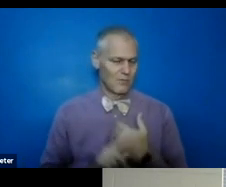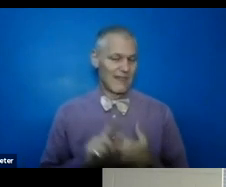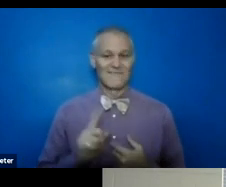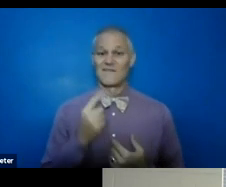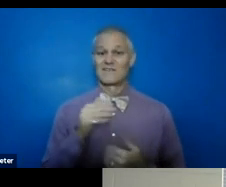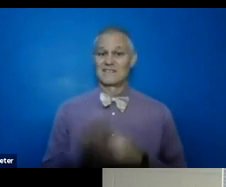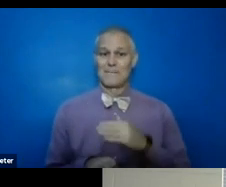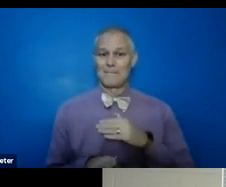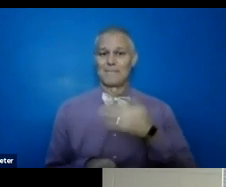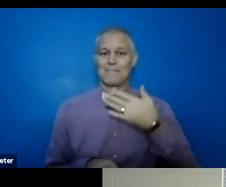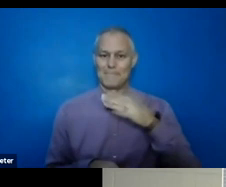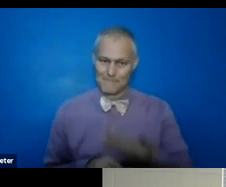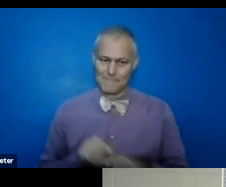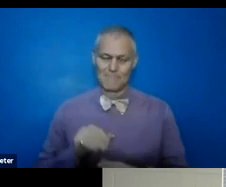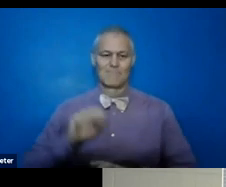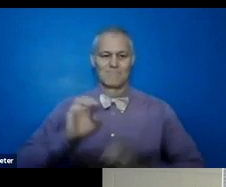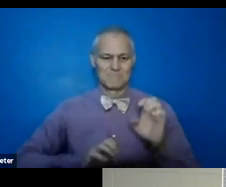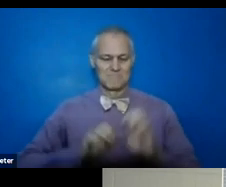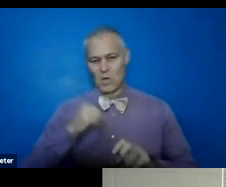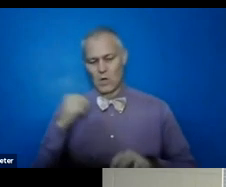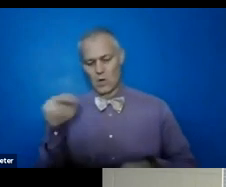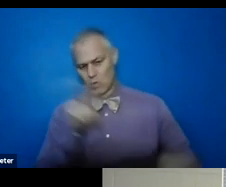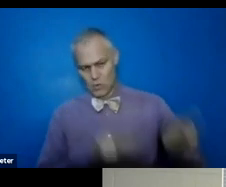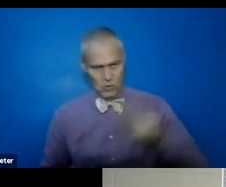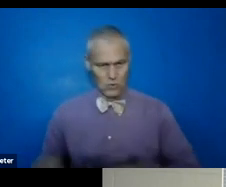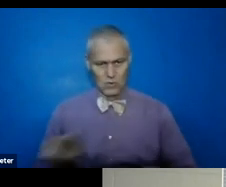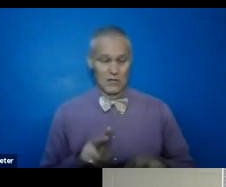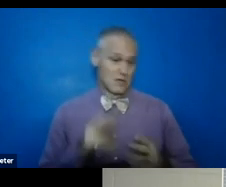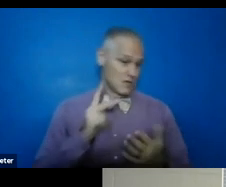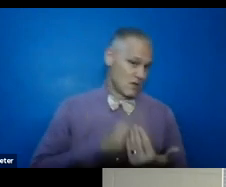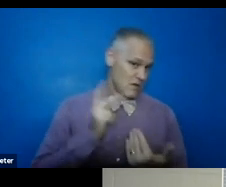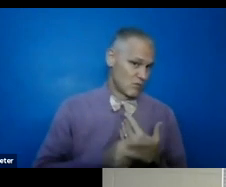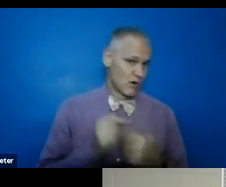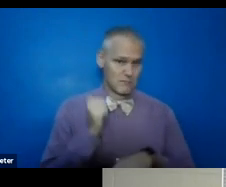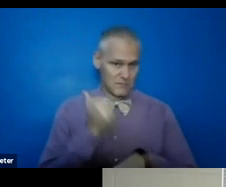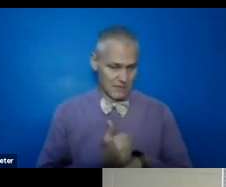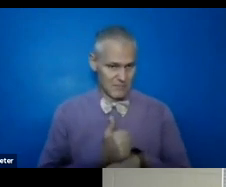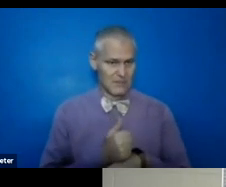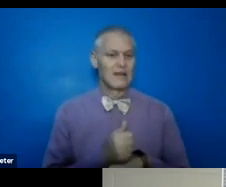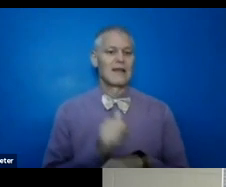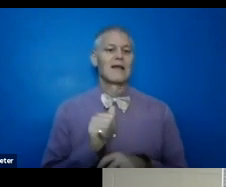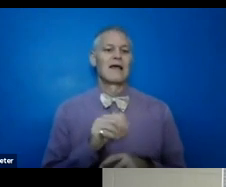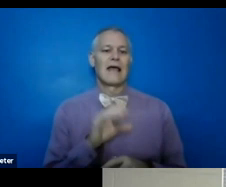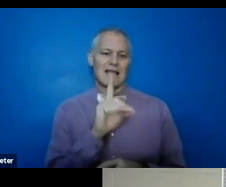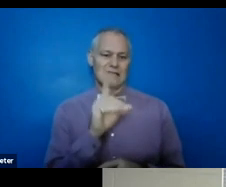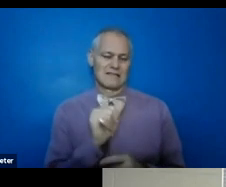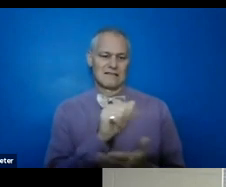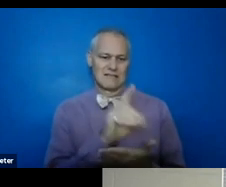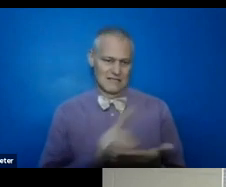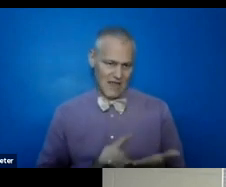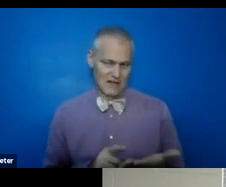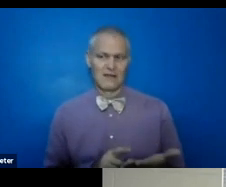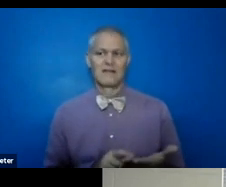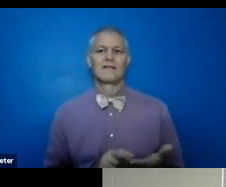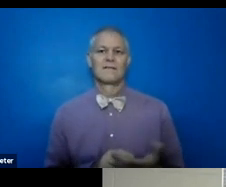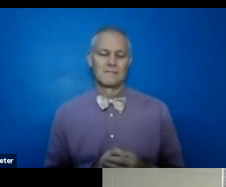towards being evaluated, which basically looks at is the program being implemented as designed? So we have that evidence-informed program design,